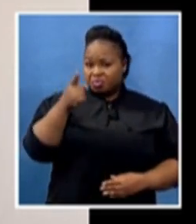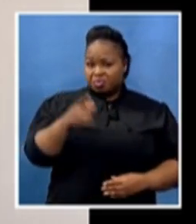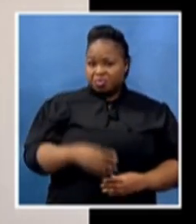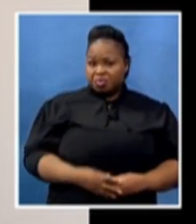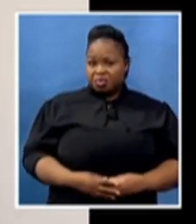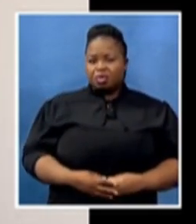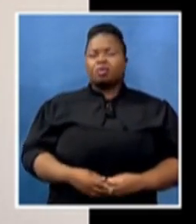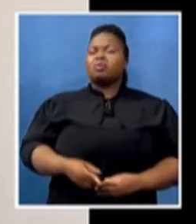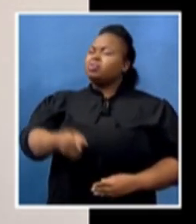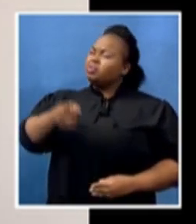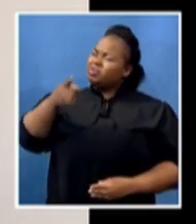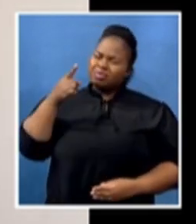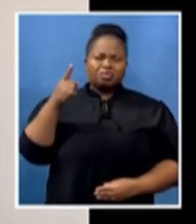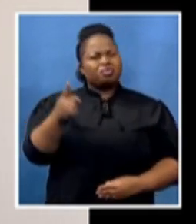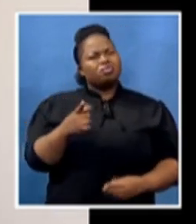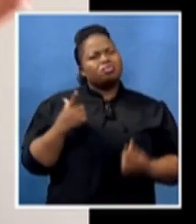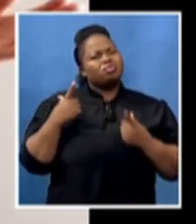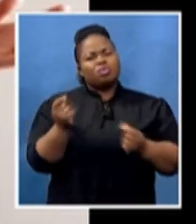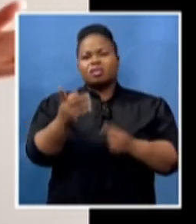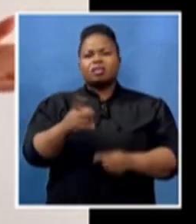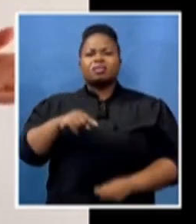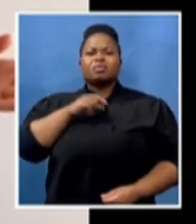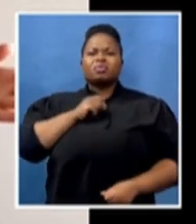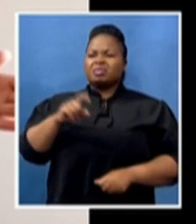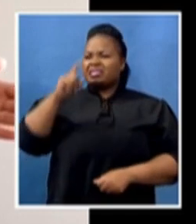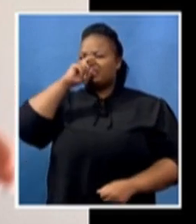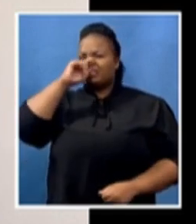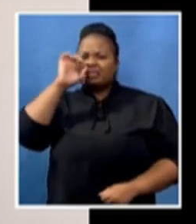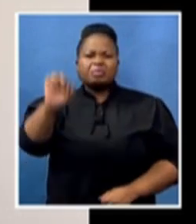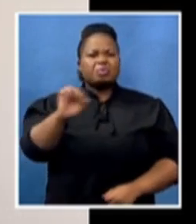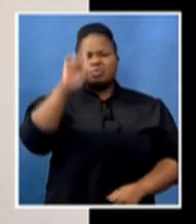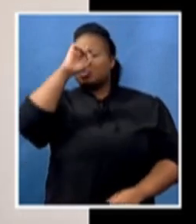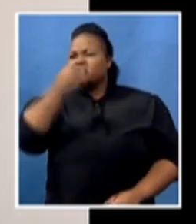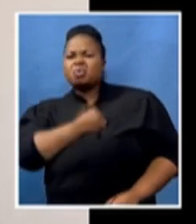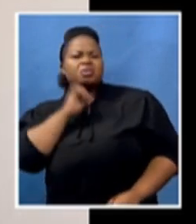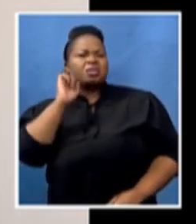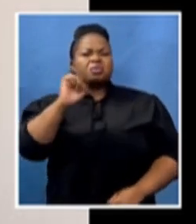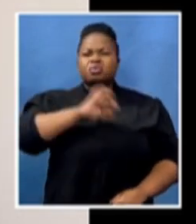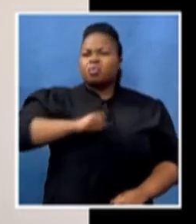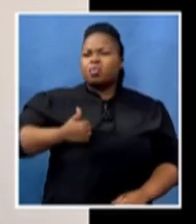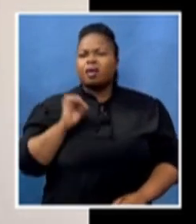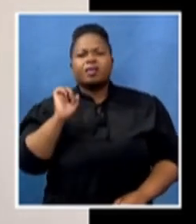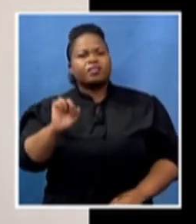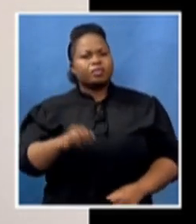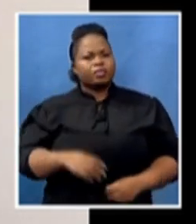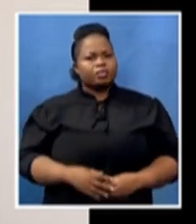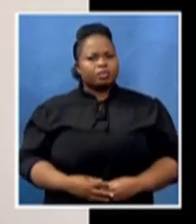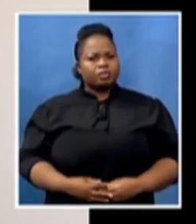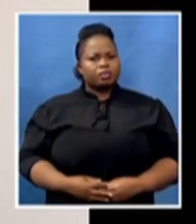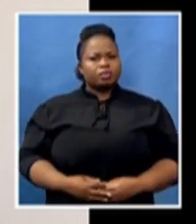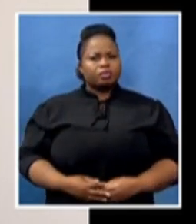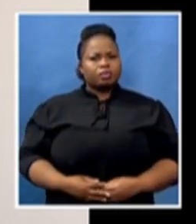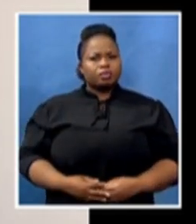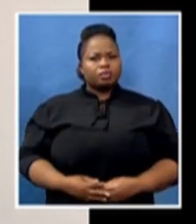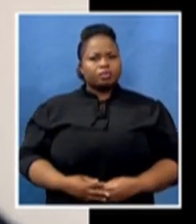to your sisters, daughters, and wives. So answer me